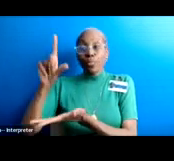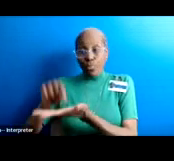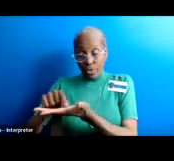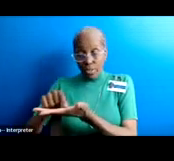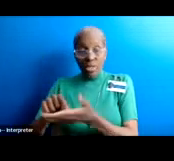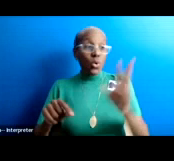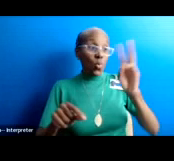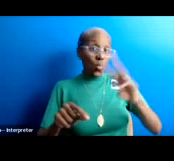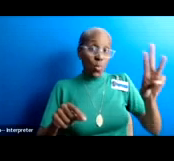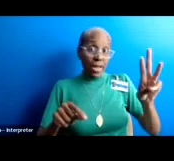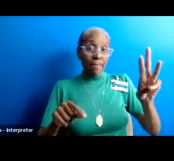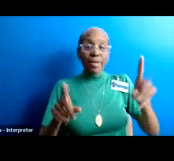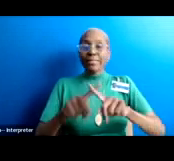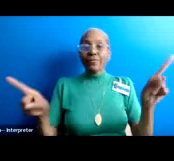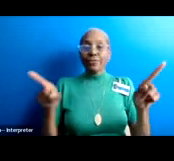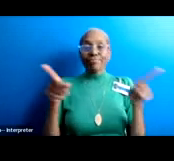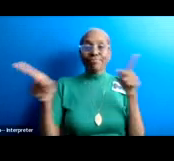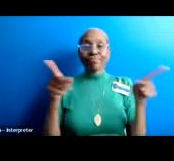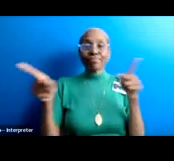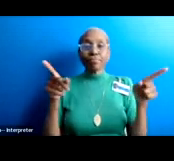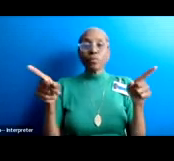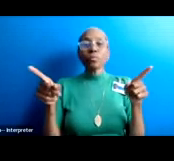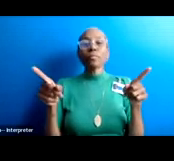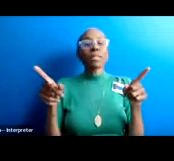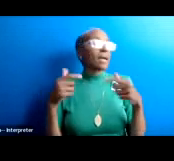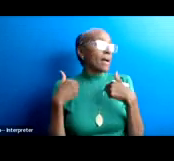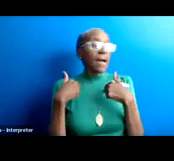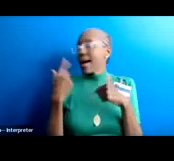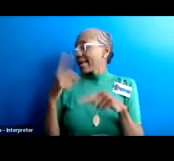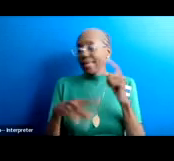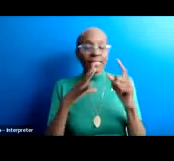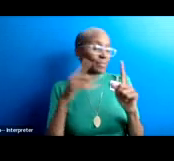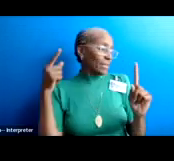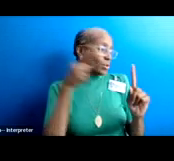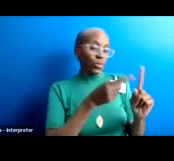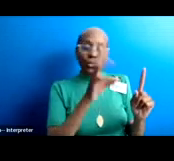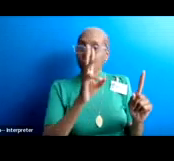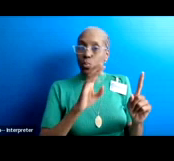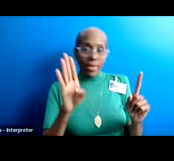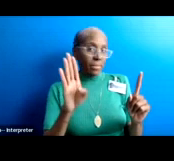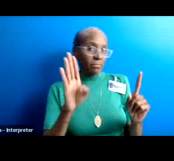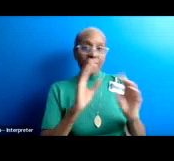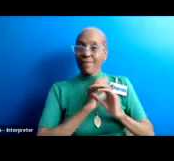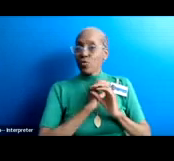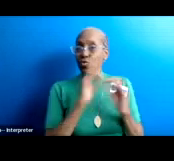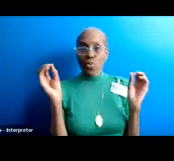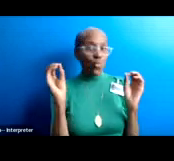and web is certainly different. And so I cannot speak to that specifically. I don't have any